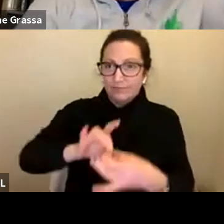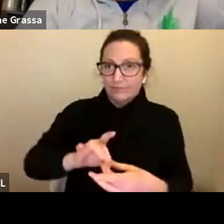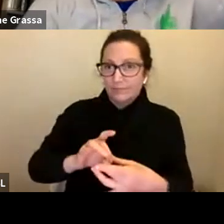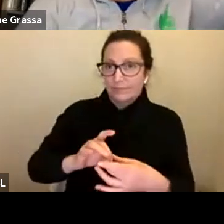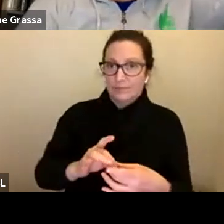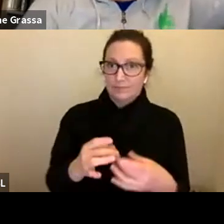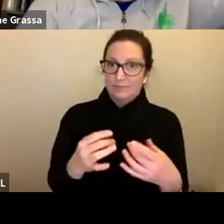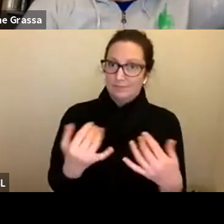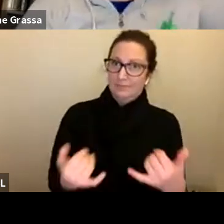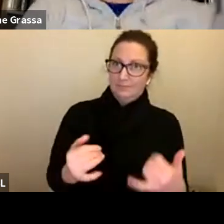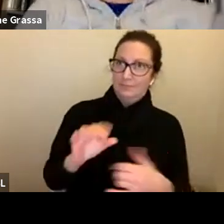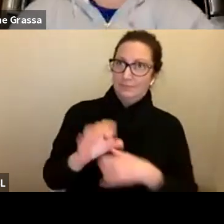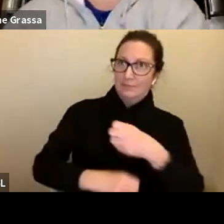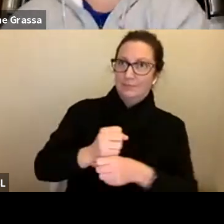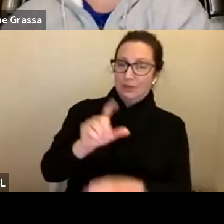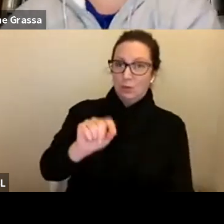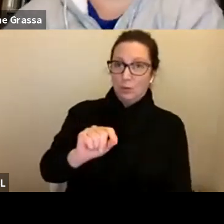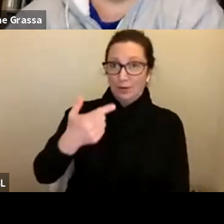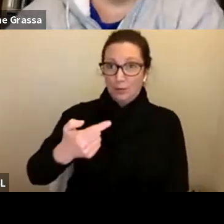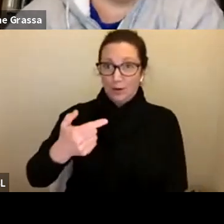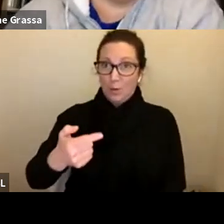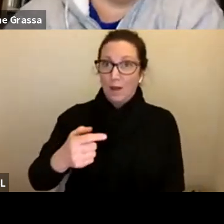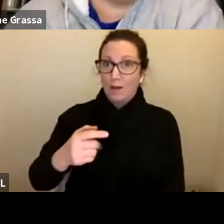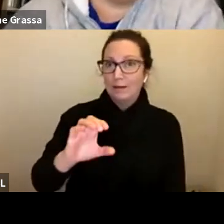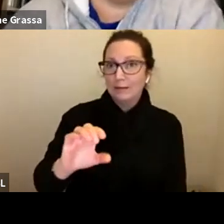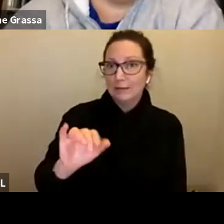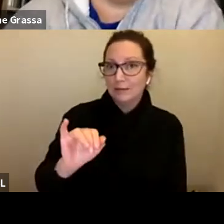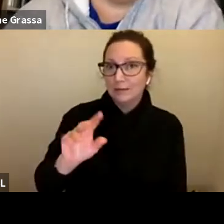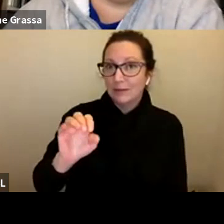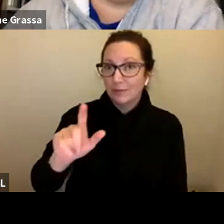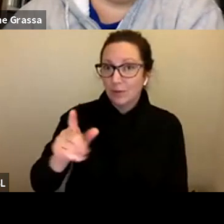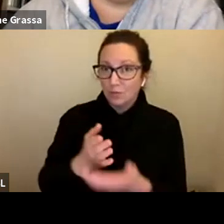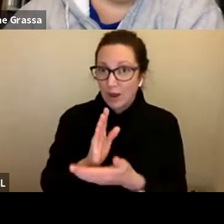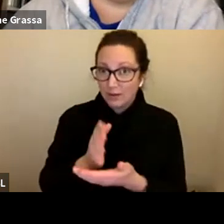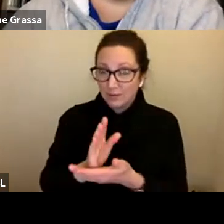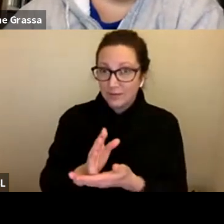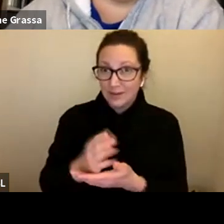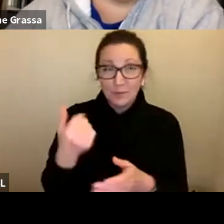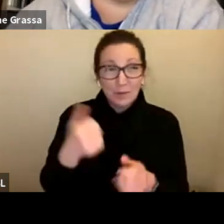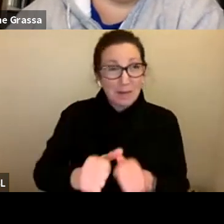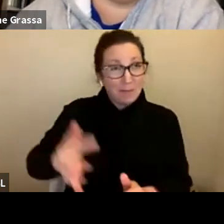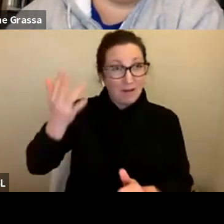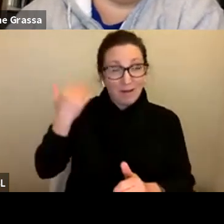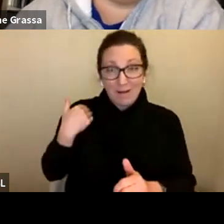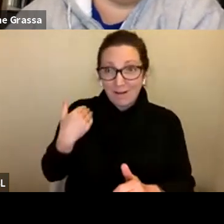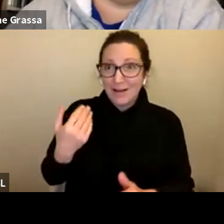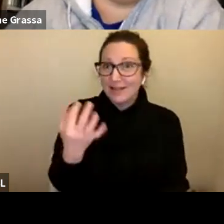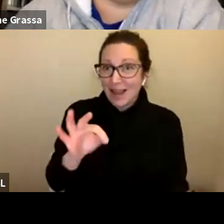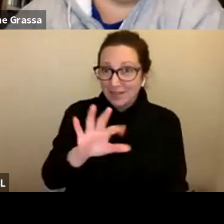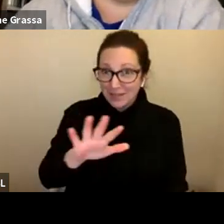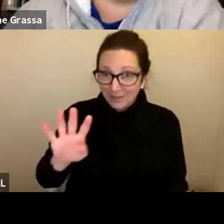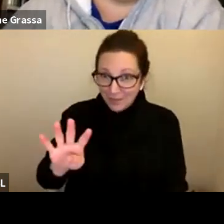civil rights law began with a school diversity case, the